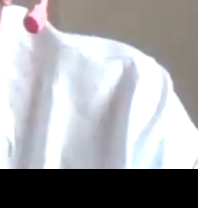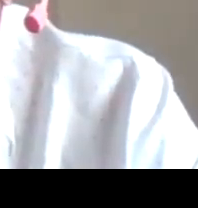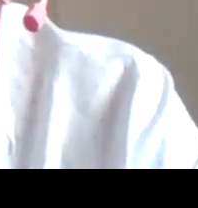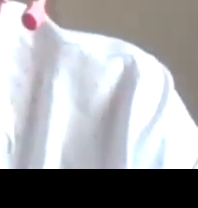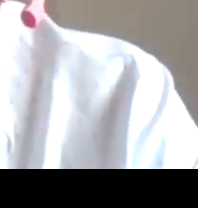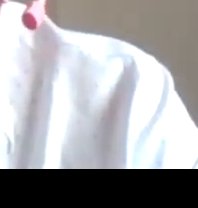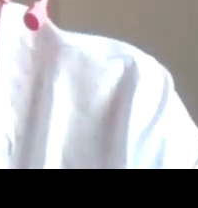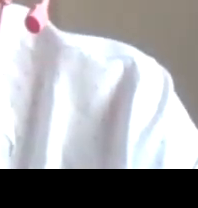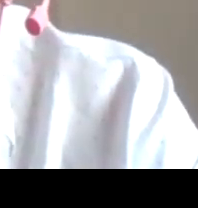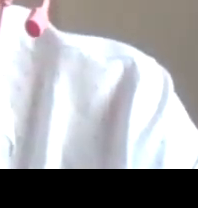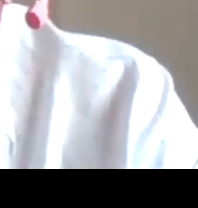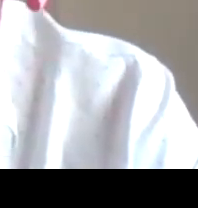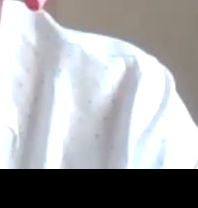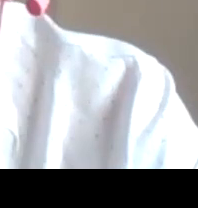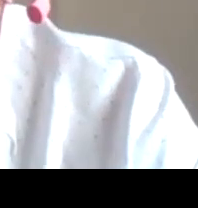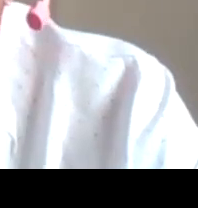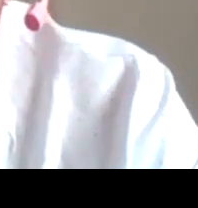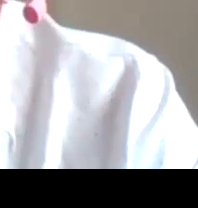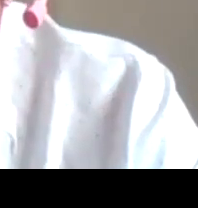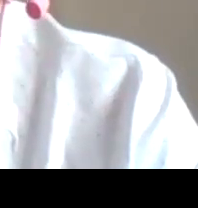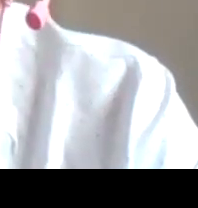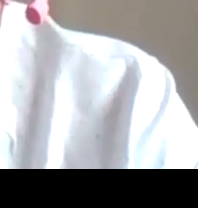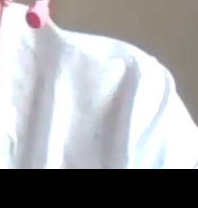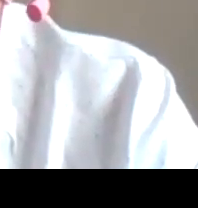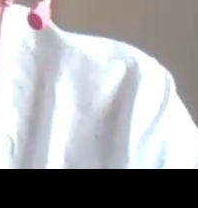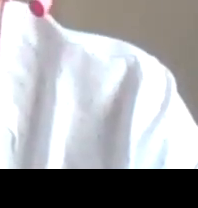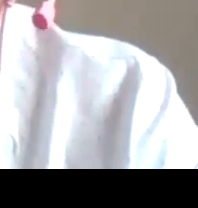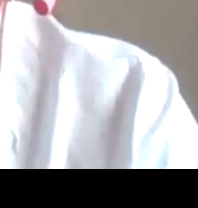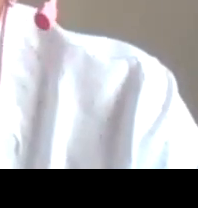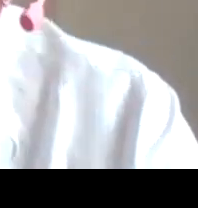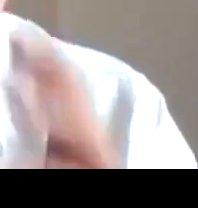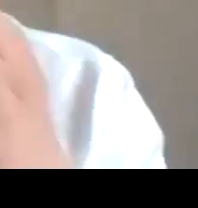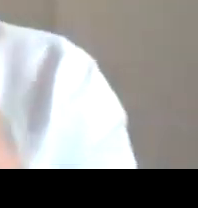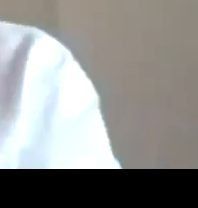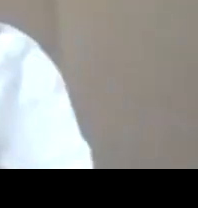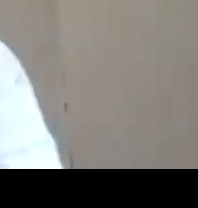Have, intend, expect. Know how. Know how. Yeah.